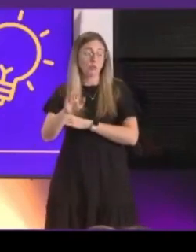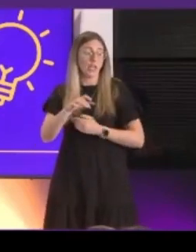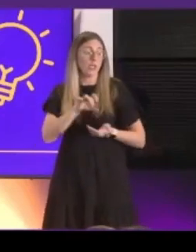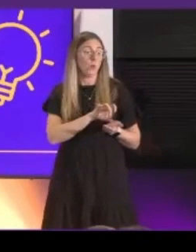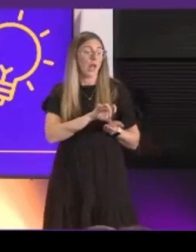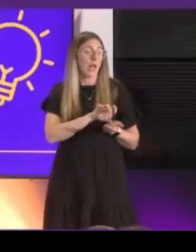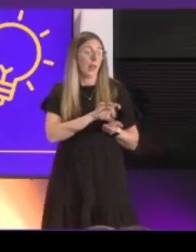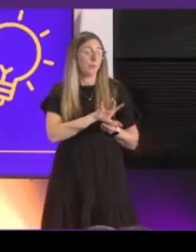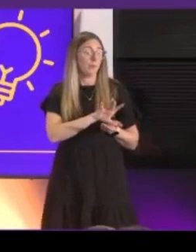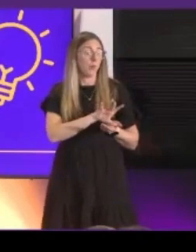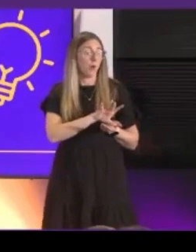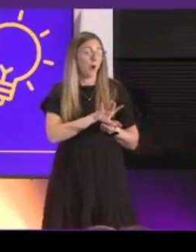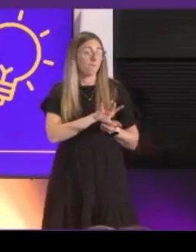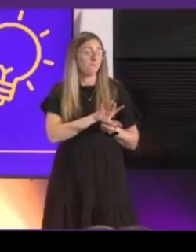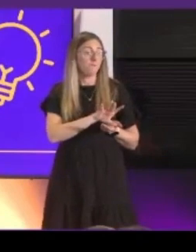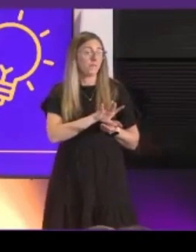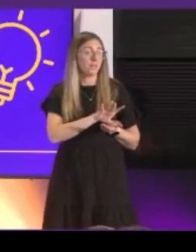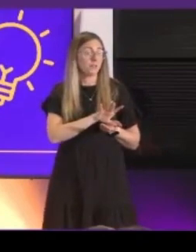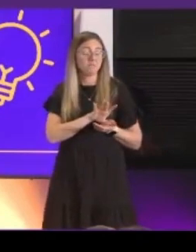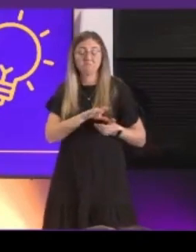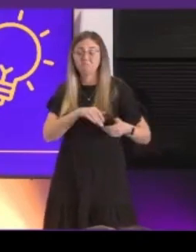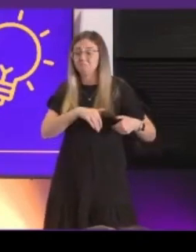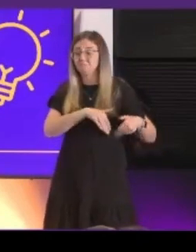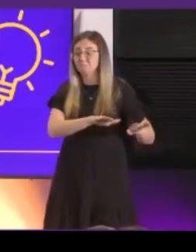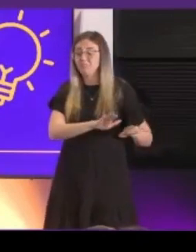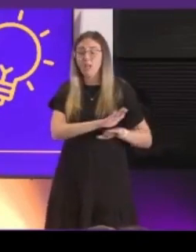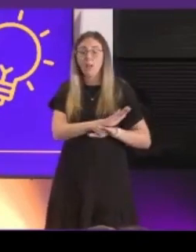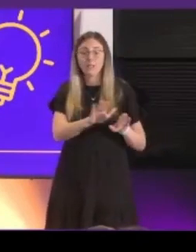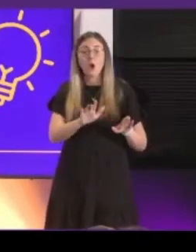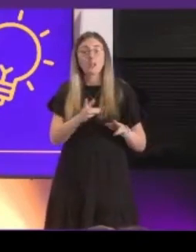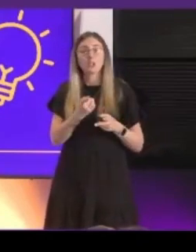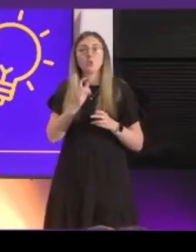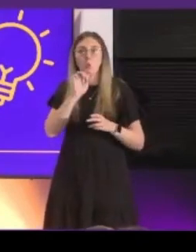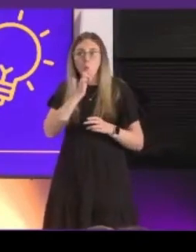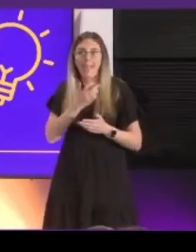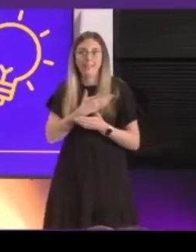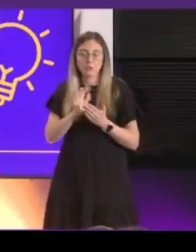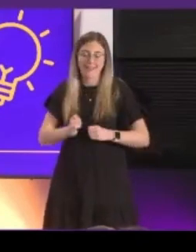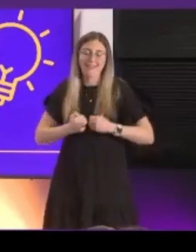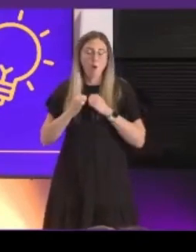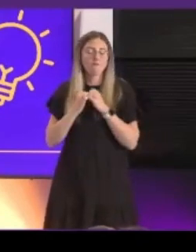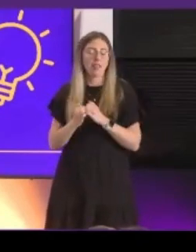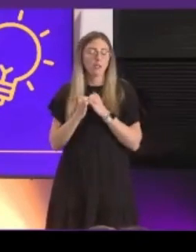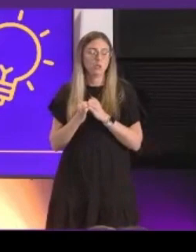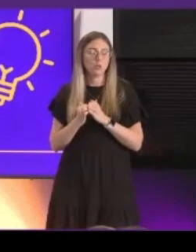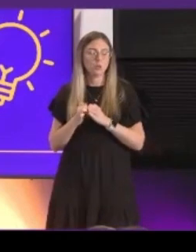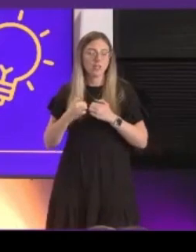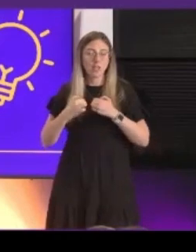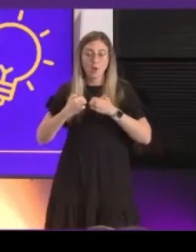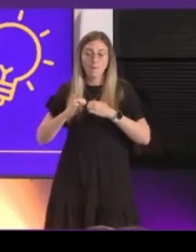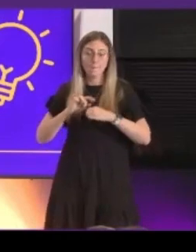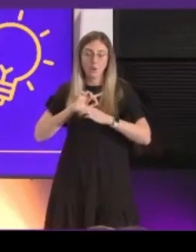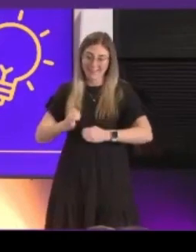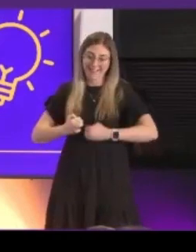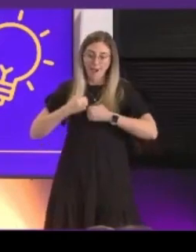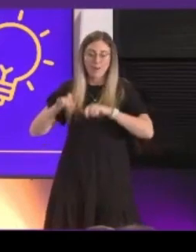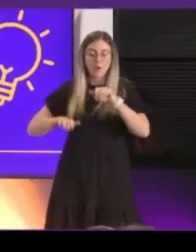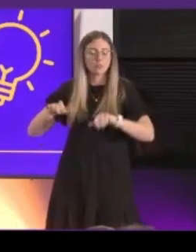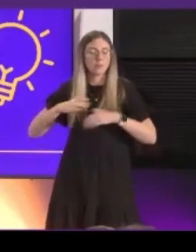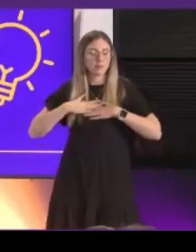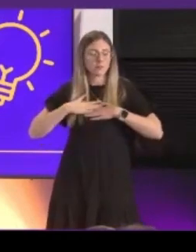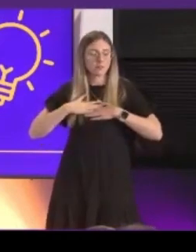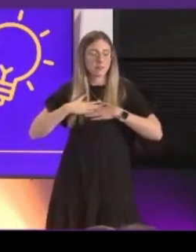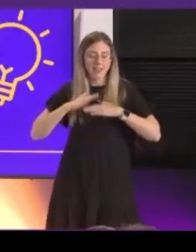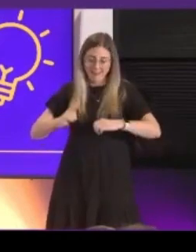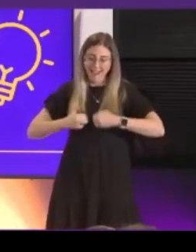you can take your platforms elsewhere, because you will share our values, because ultimately these are our customers, and these are